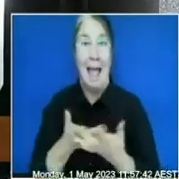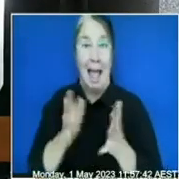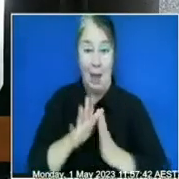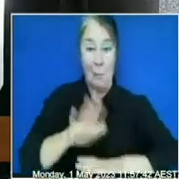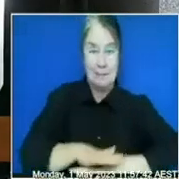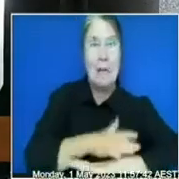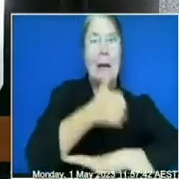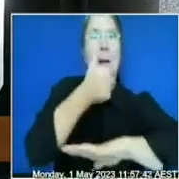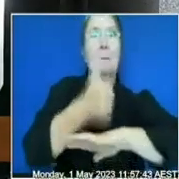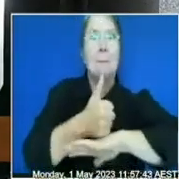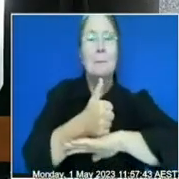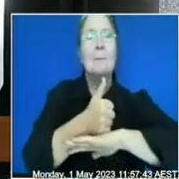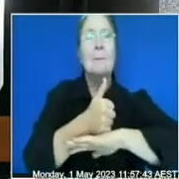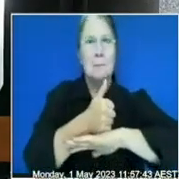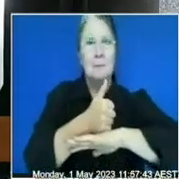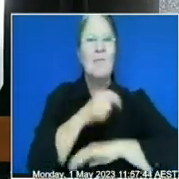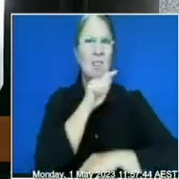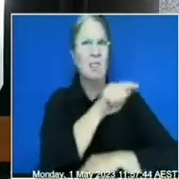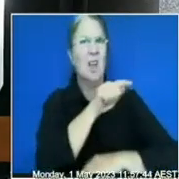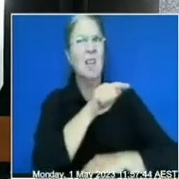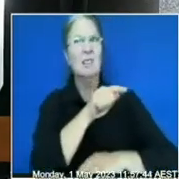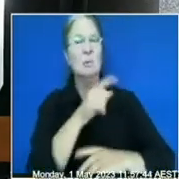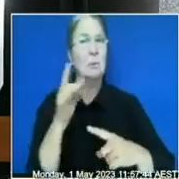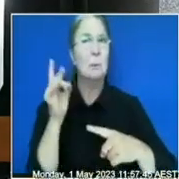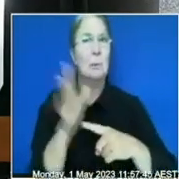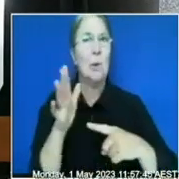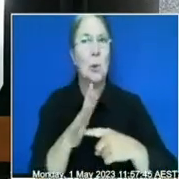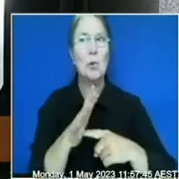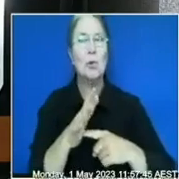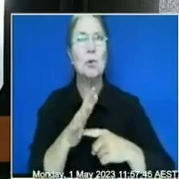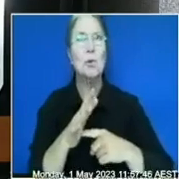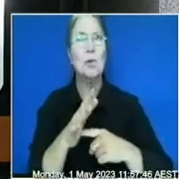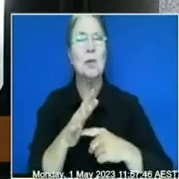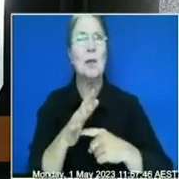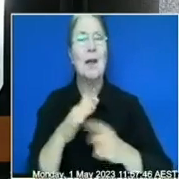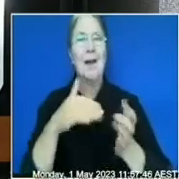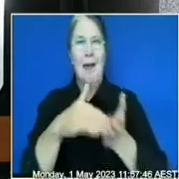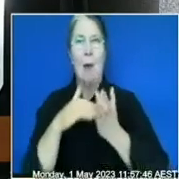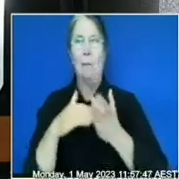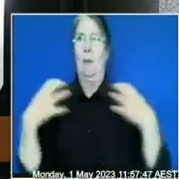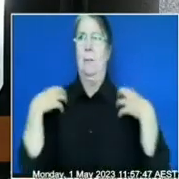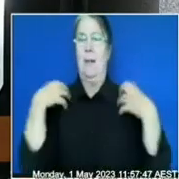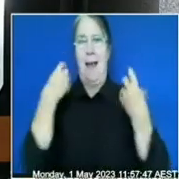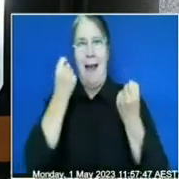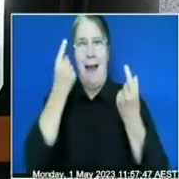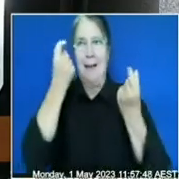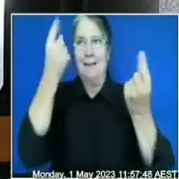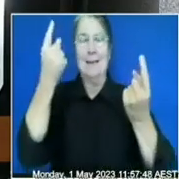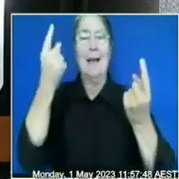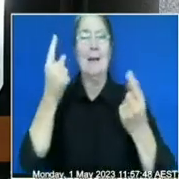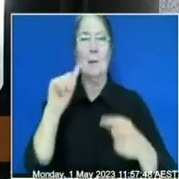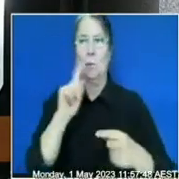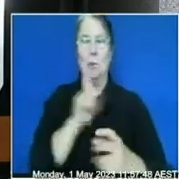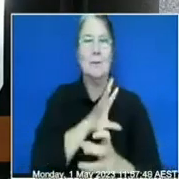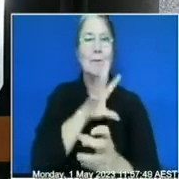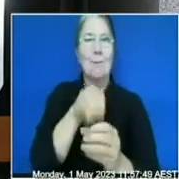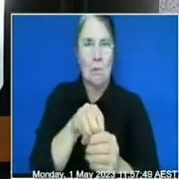that from the 7th of November 2023, you will really still be learning as you go.